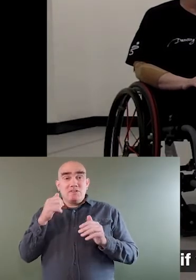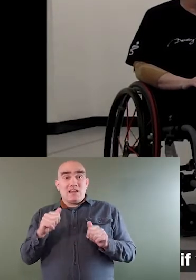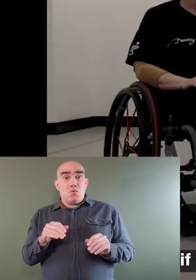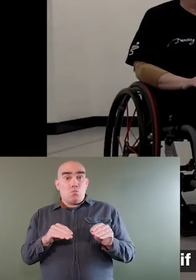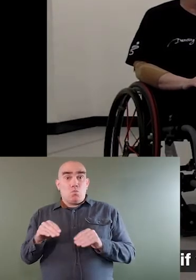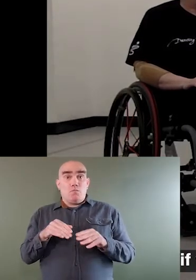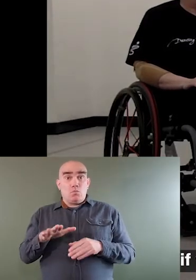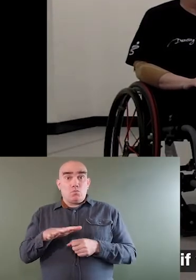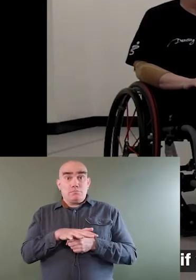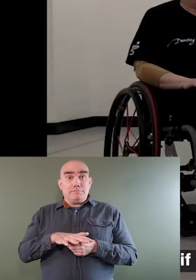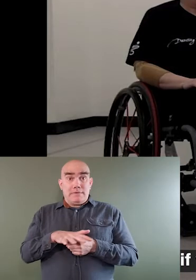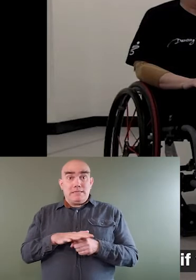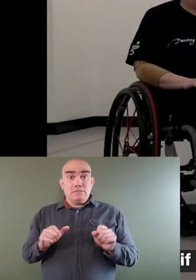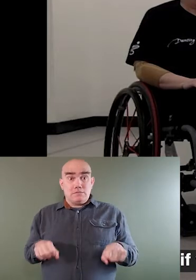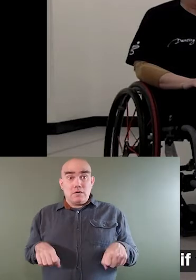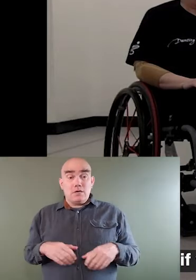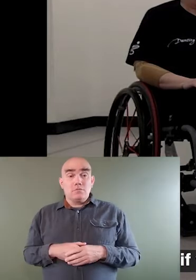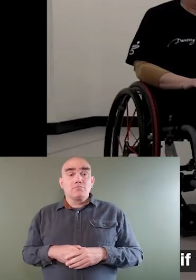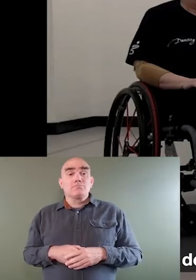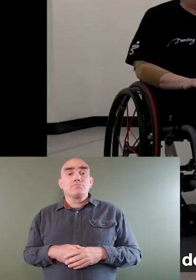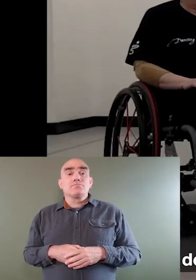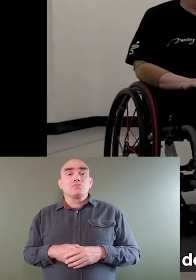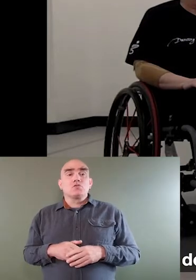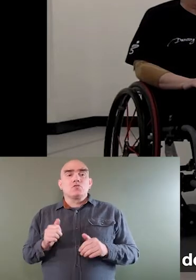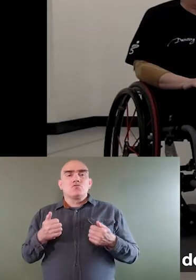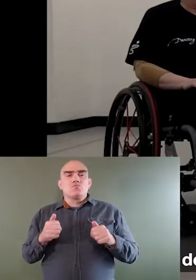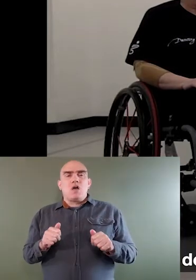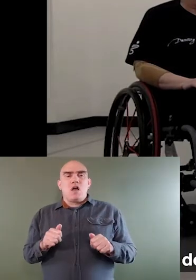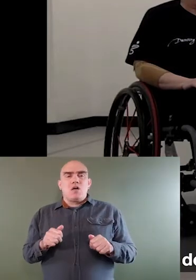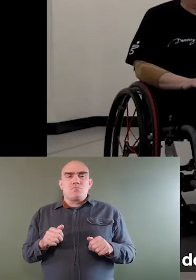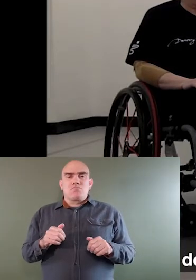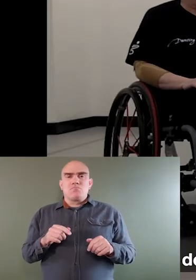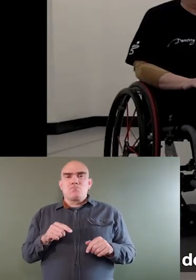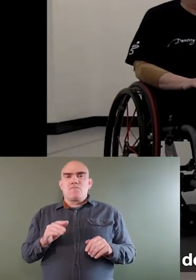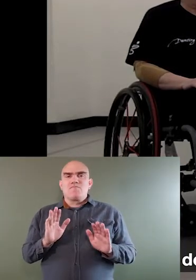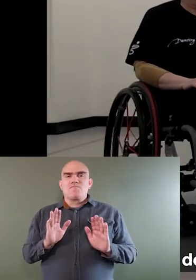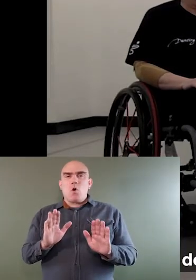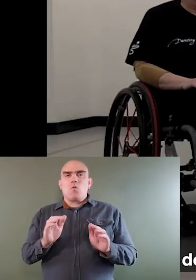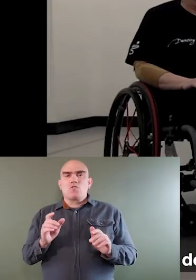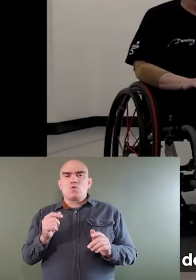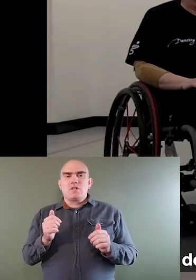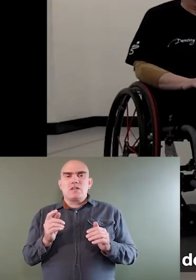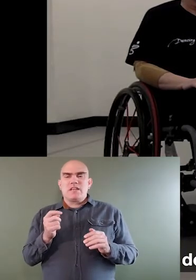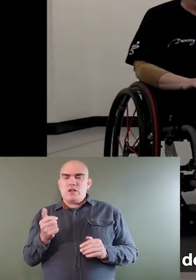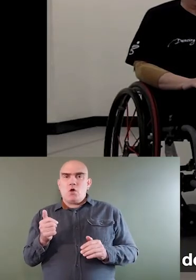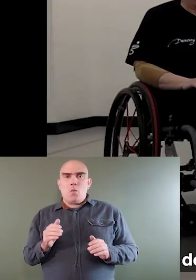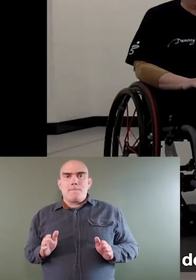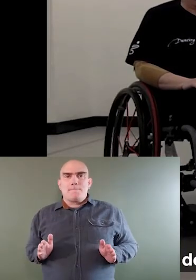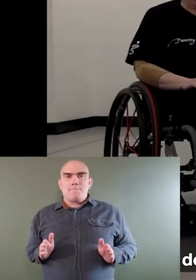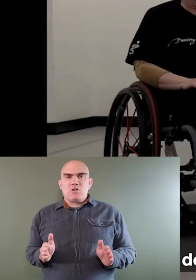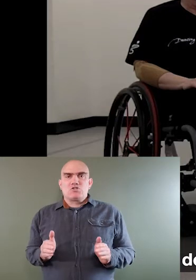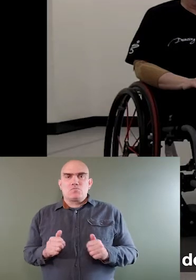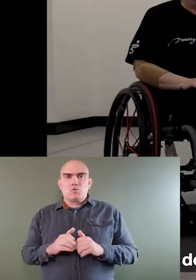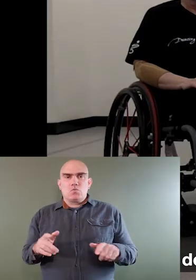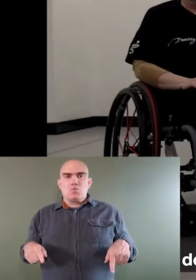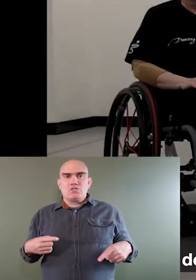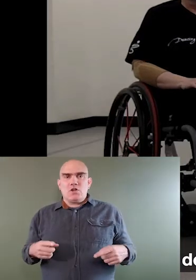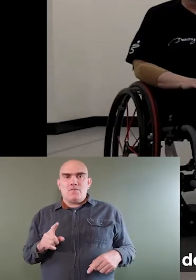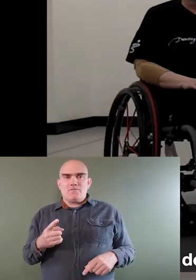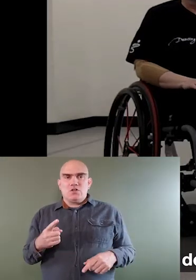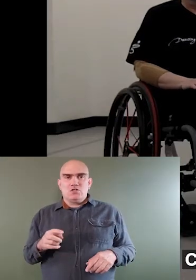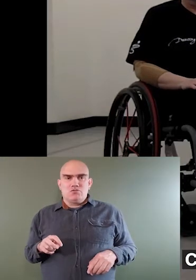able to travel in your space, you could move these forward by doing a push with your